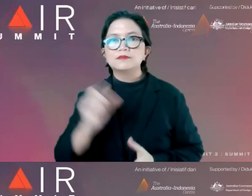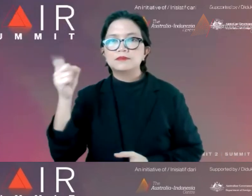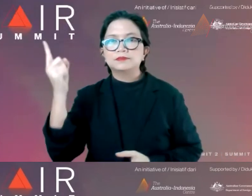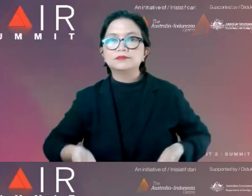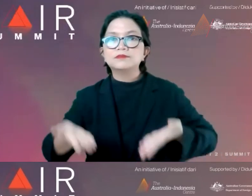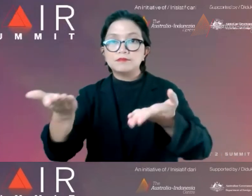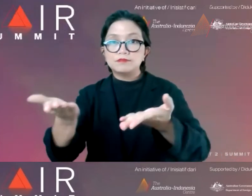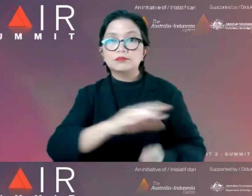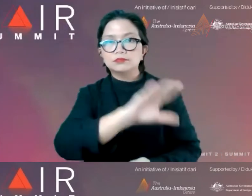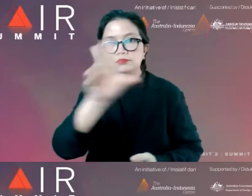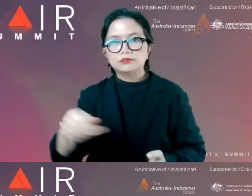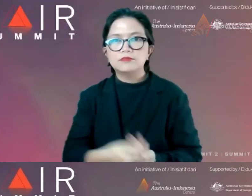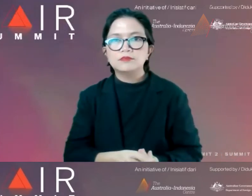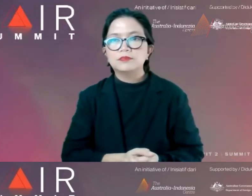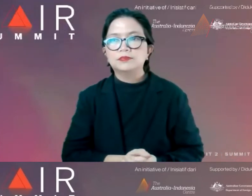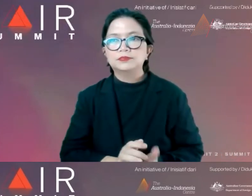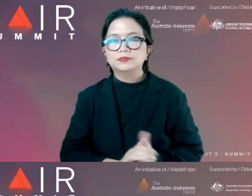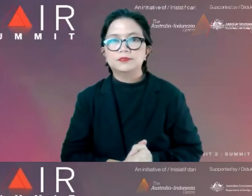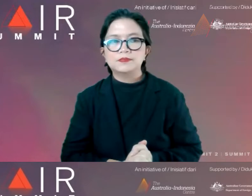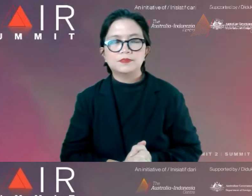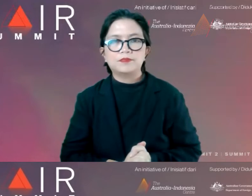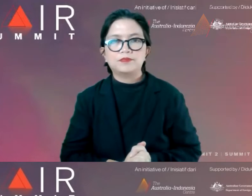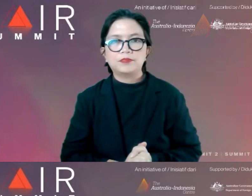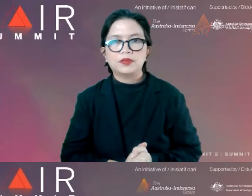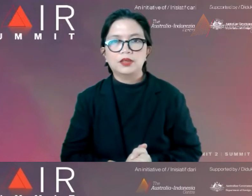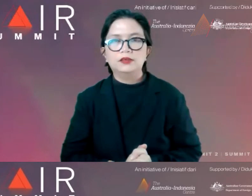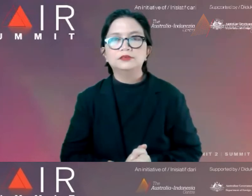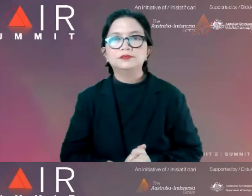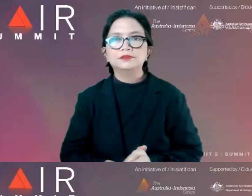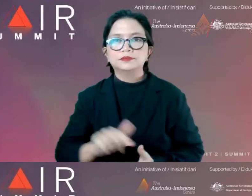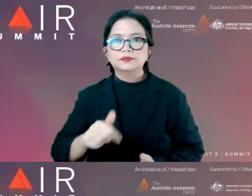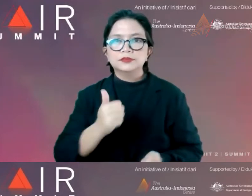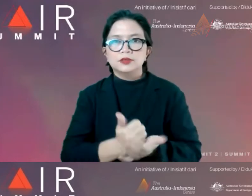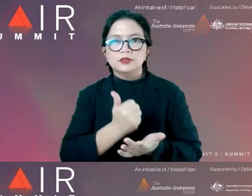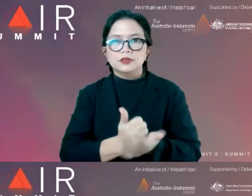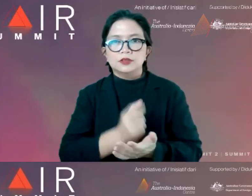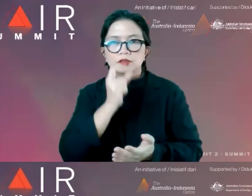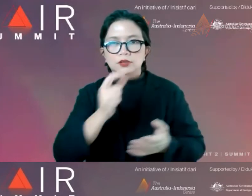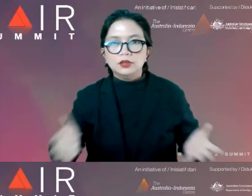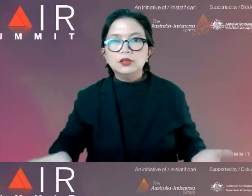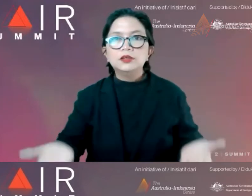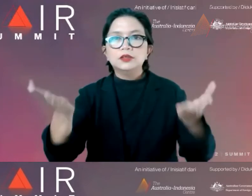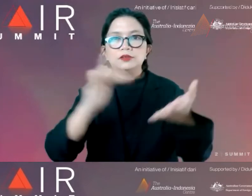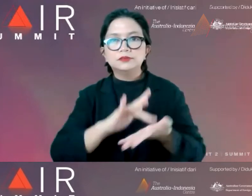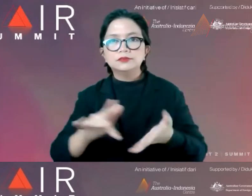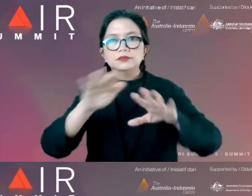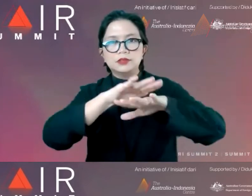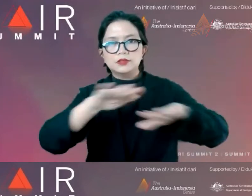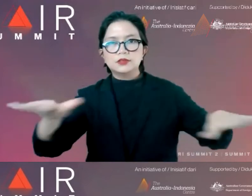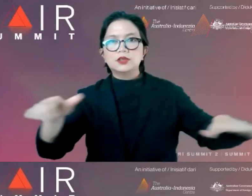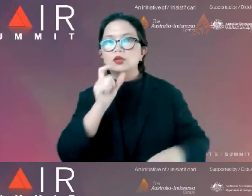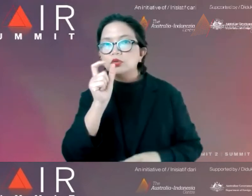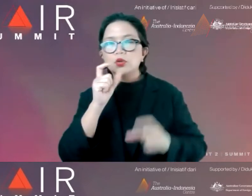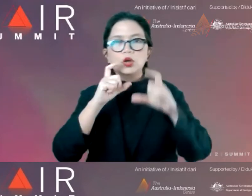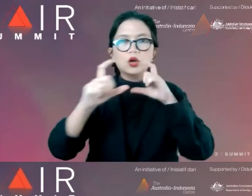really important part, that building a stable platform of communication and trust, why it matters so